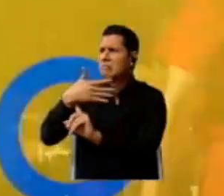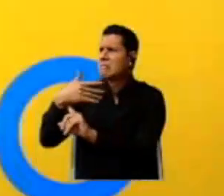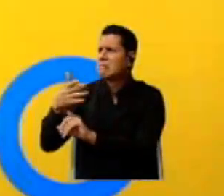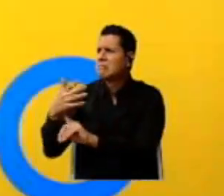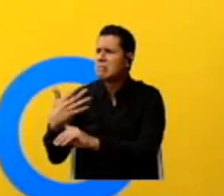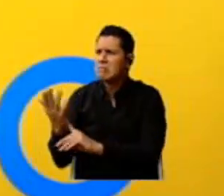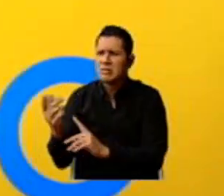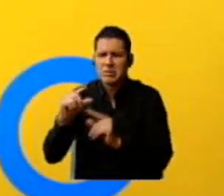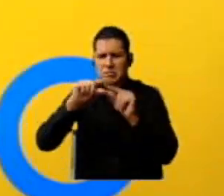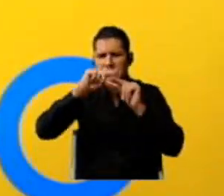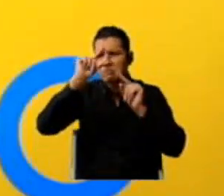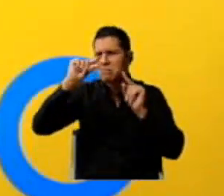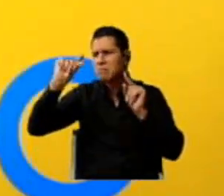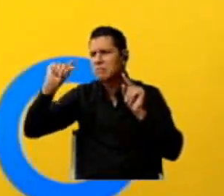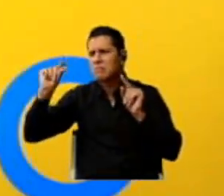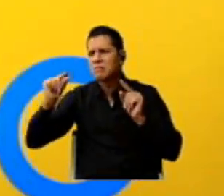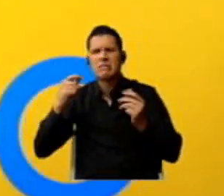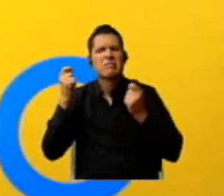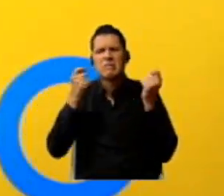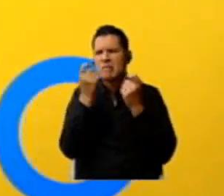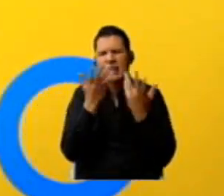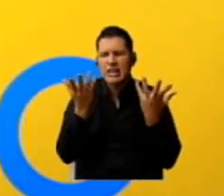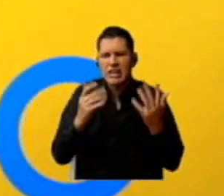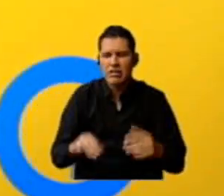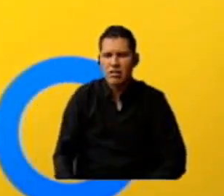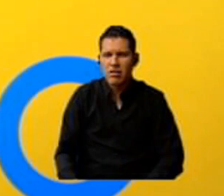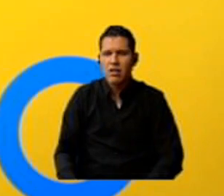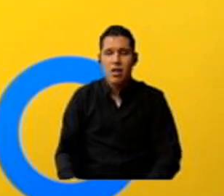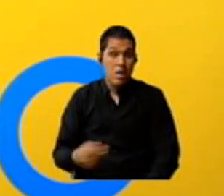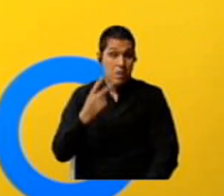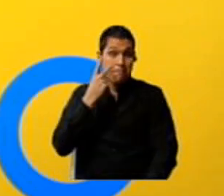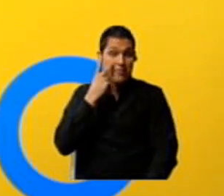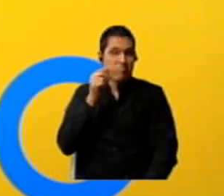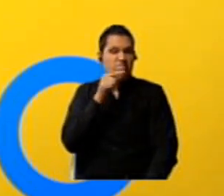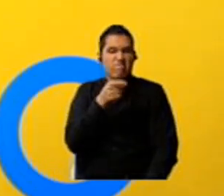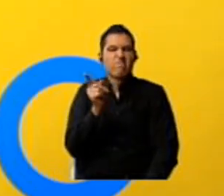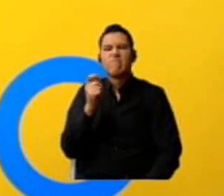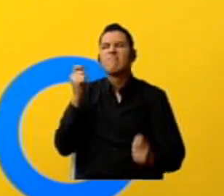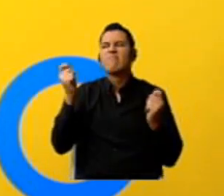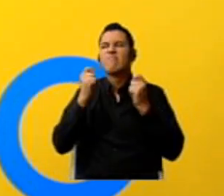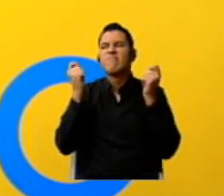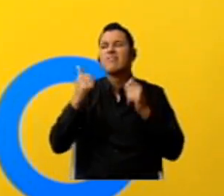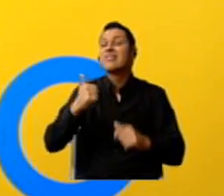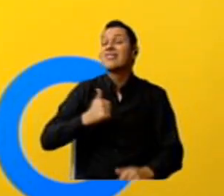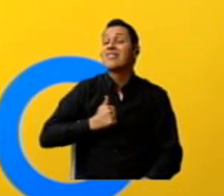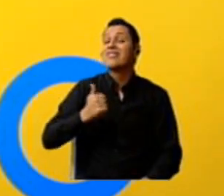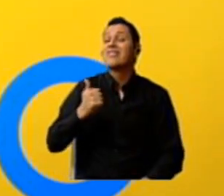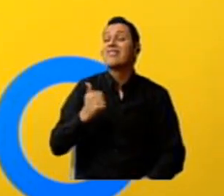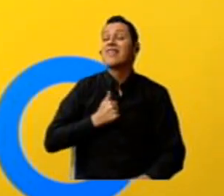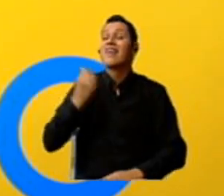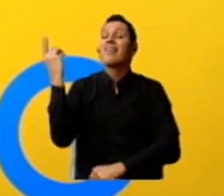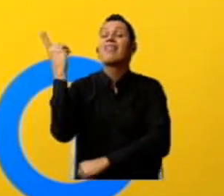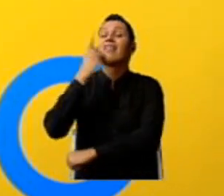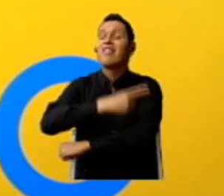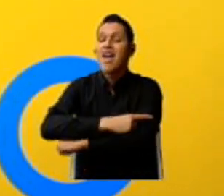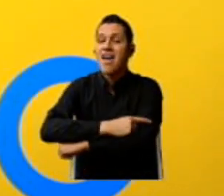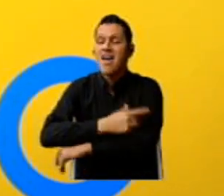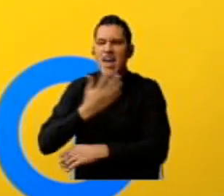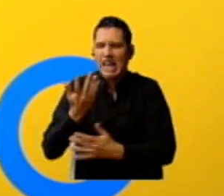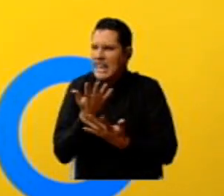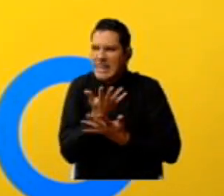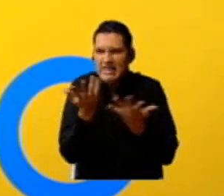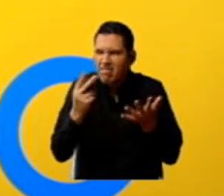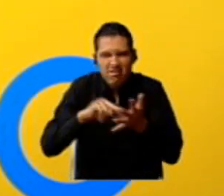they celebrating? Well, Charlotte, they are celebrating Canada Day. And what is